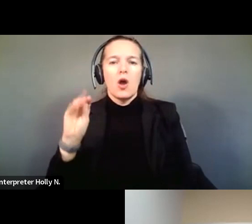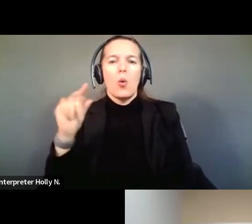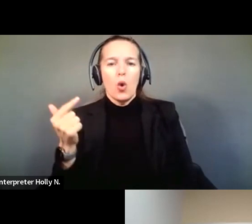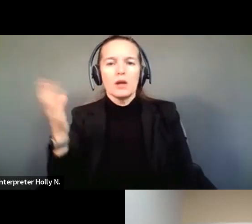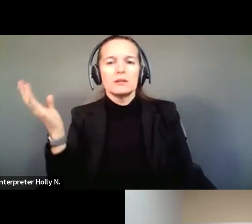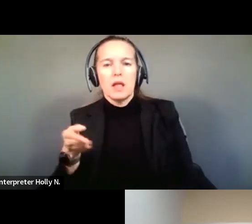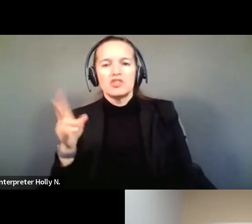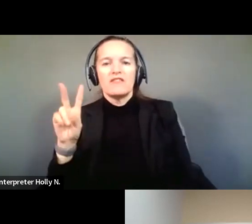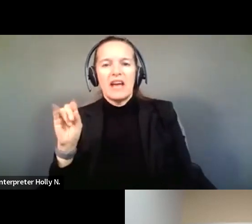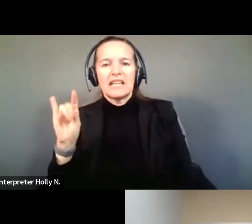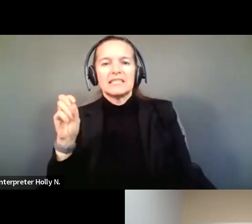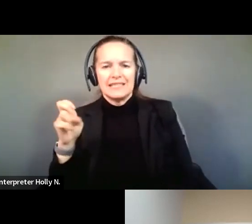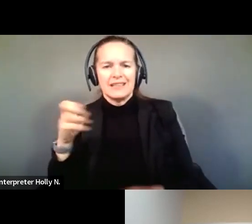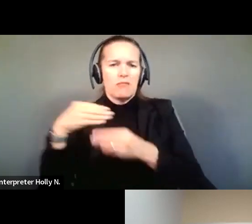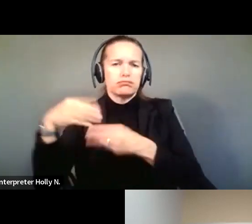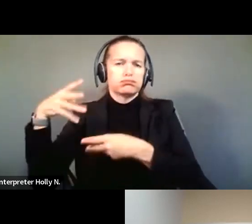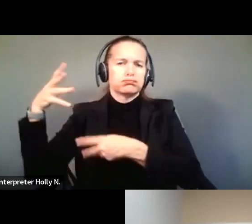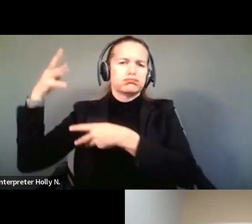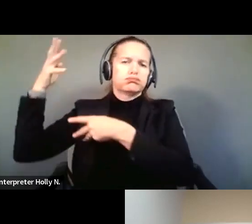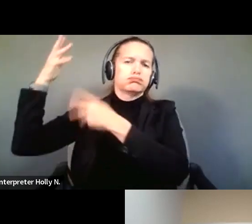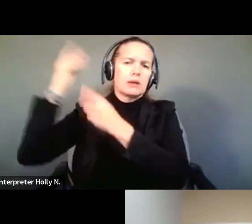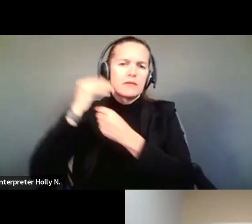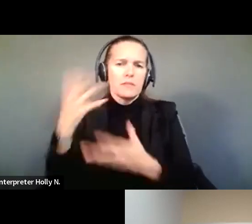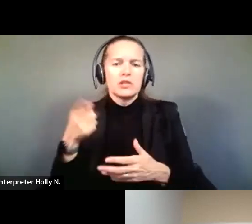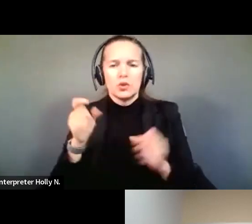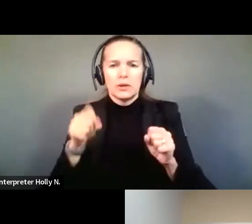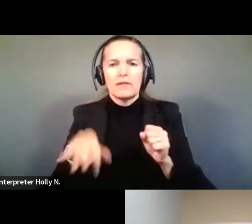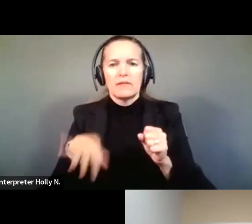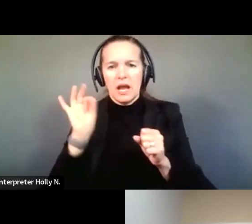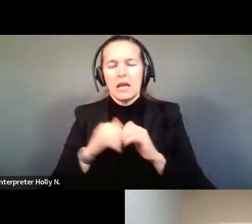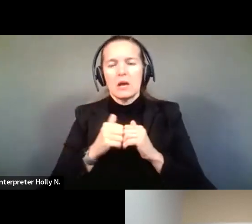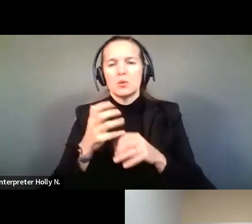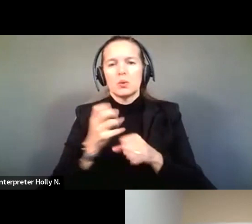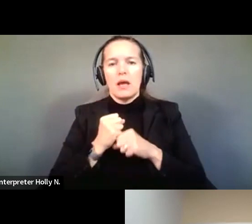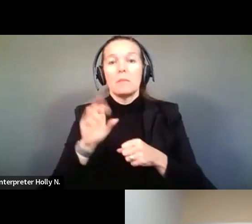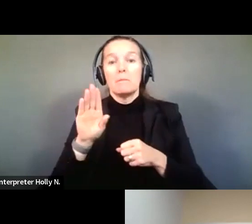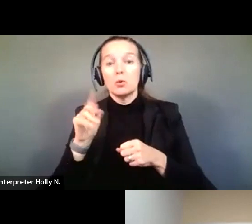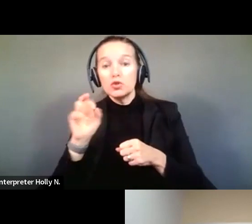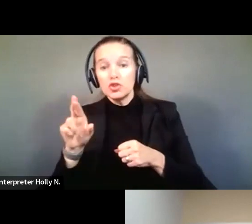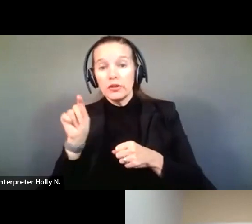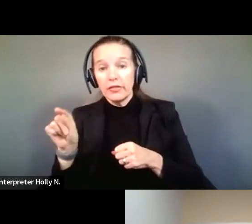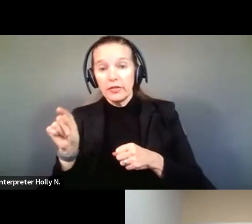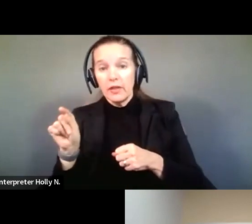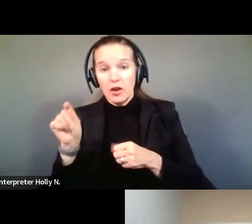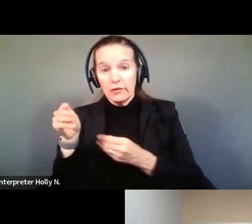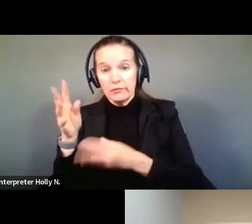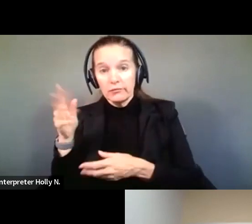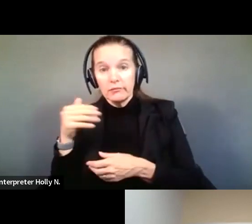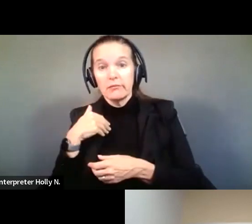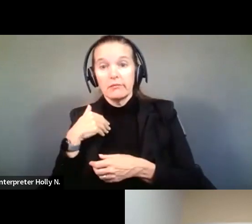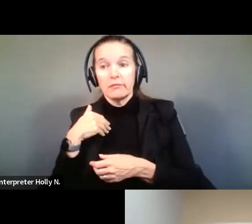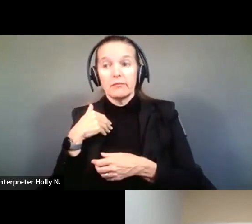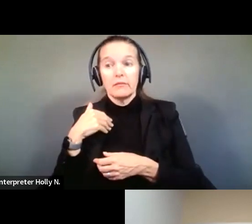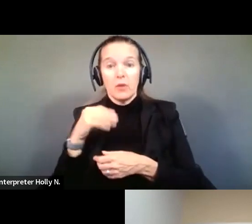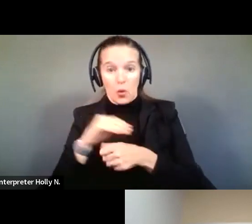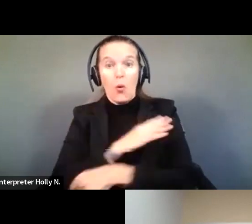socoemergency.org/vaccine, where you can find out about how to get both the booster COVID vaccine, the